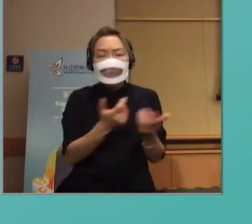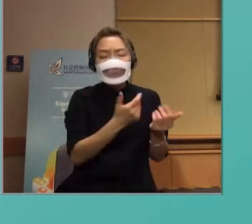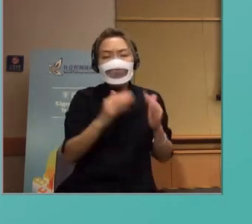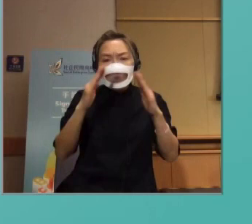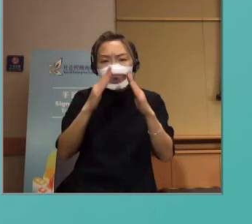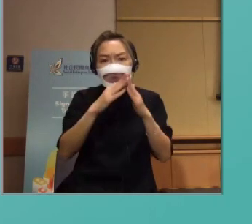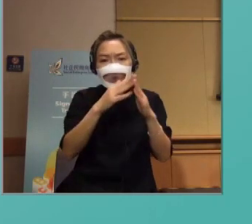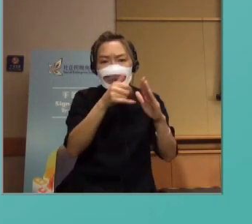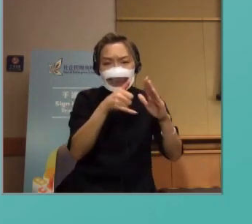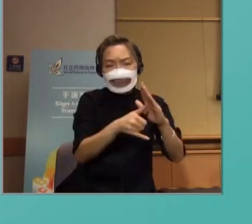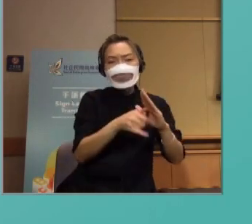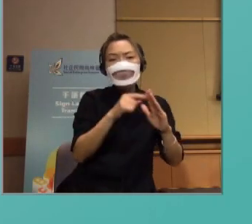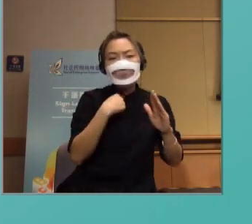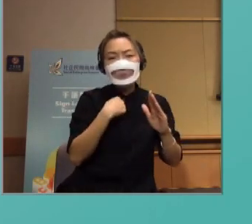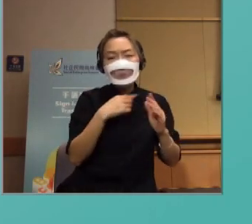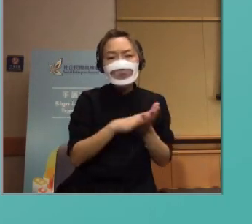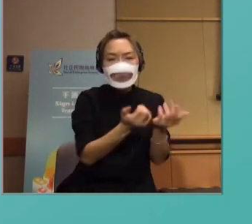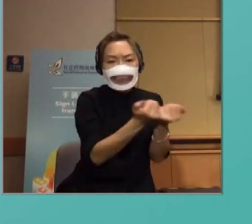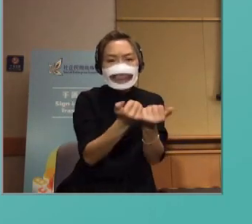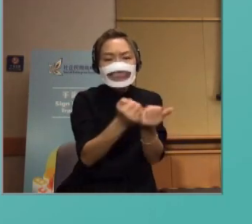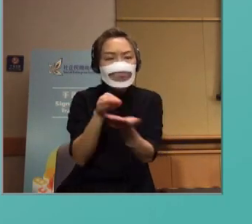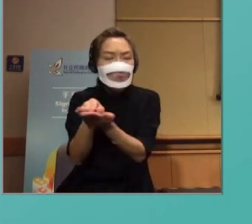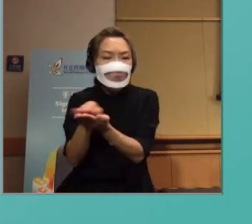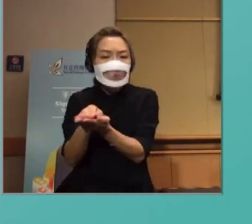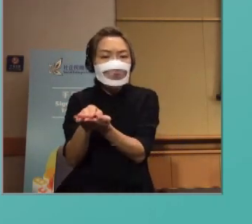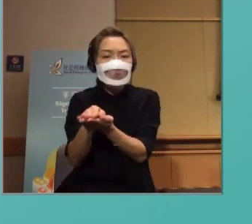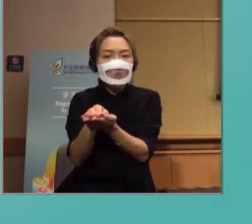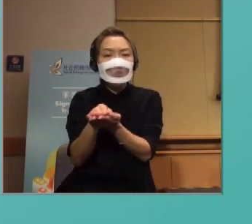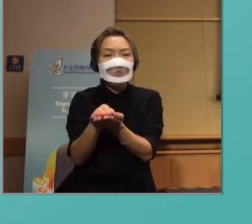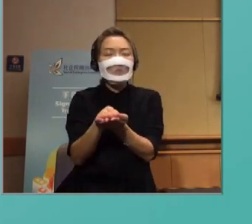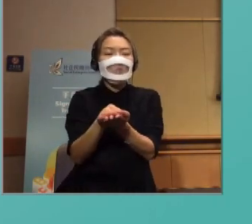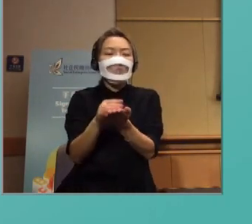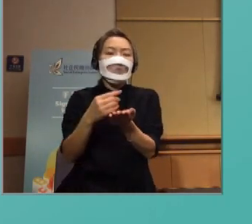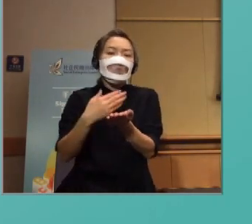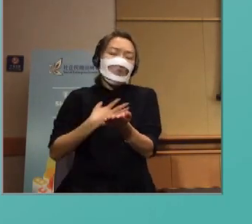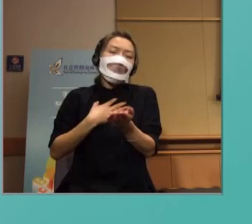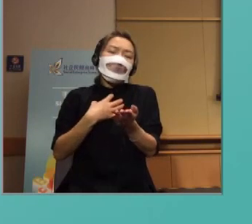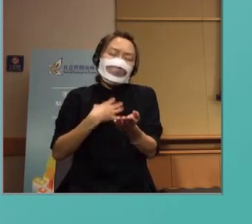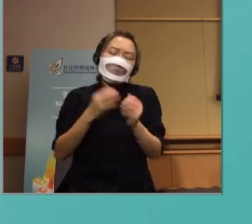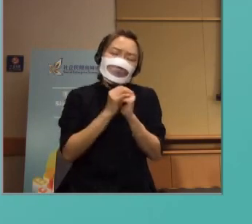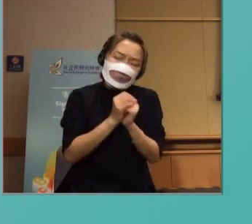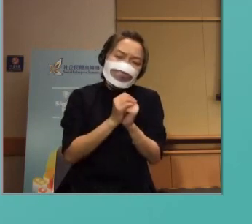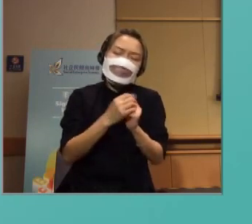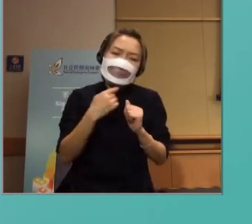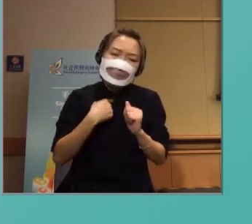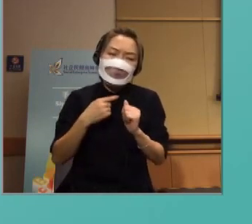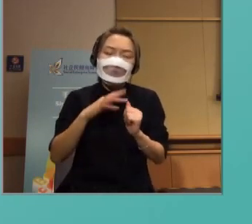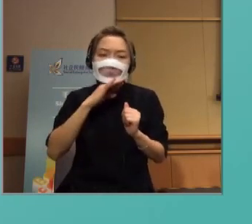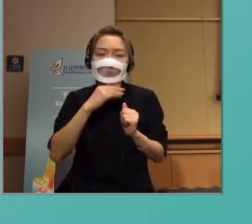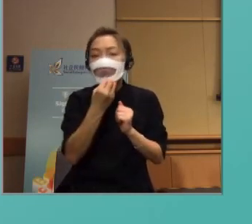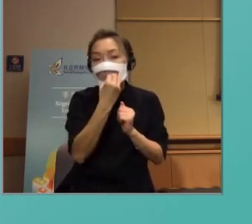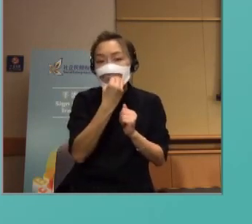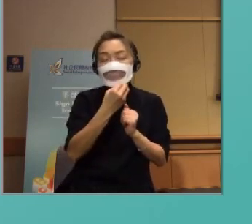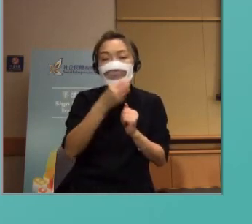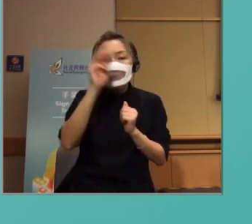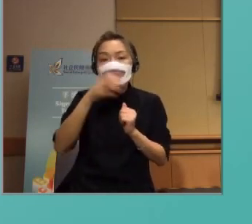appreciative that they are there, because if there's no food in your house, there will be no rats and no cockroaches. I am positive about what's going to